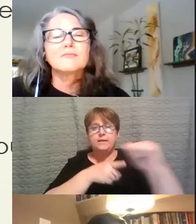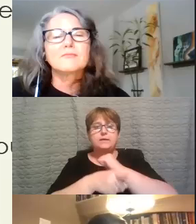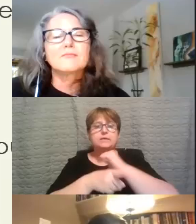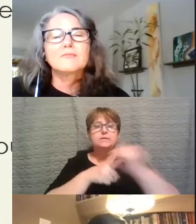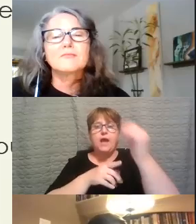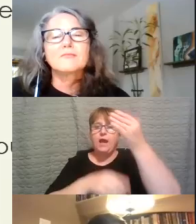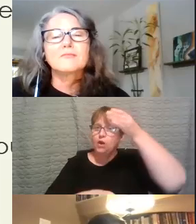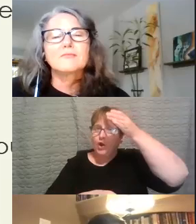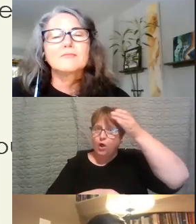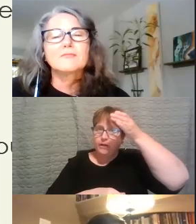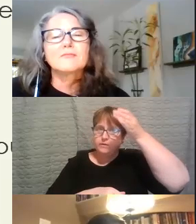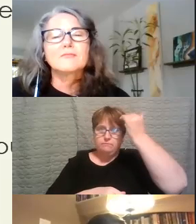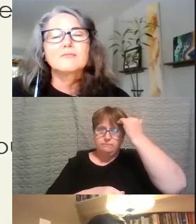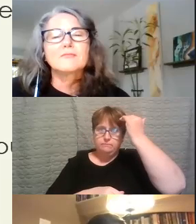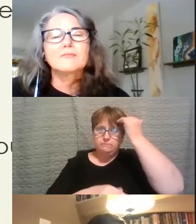But